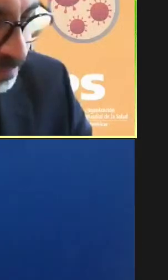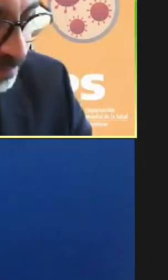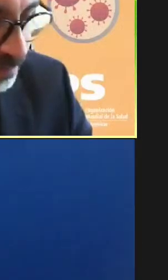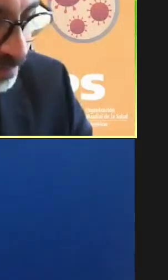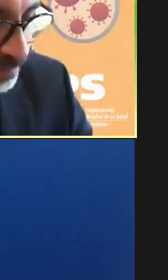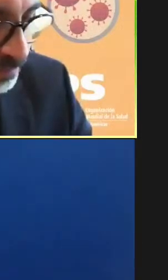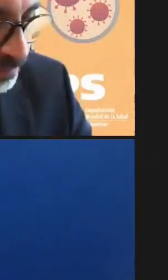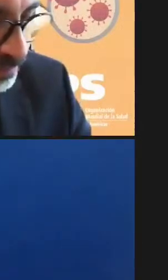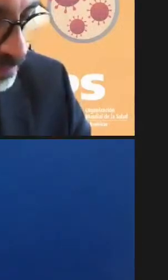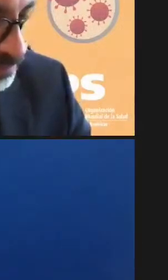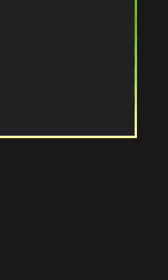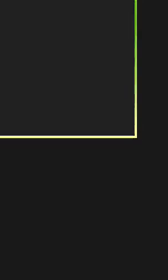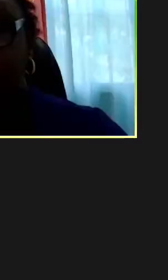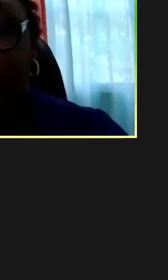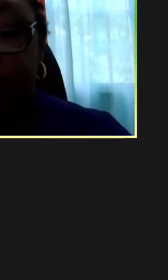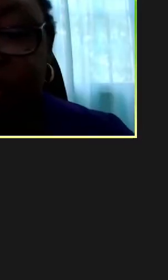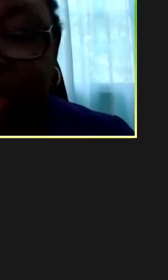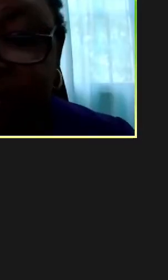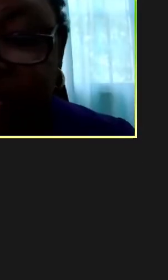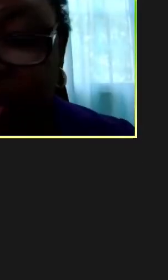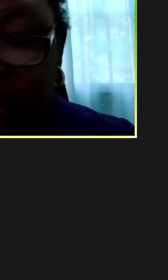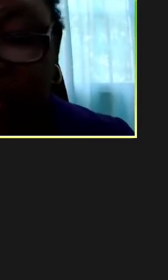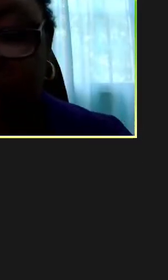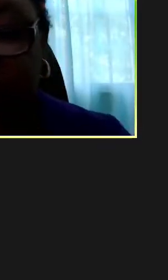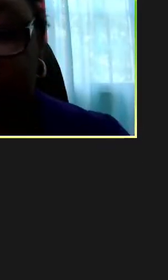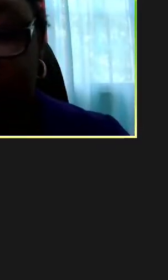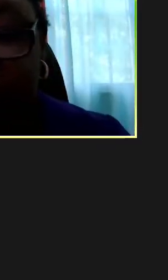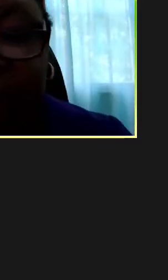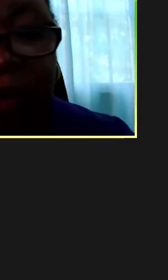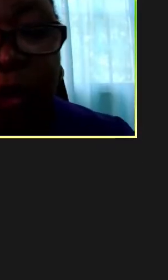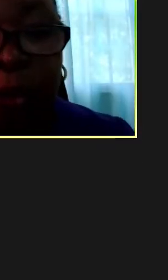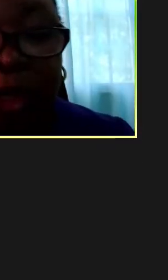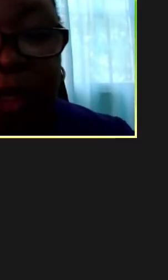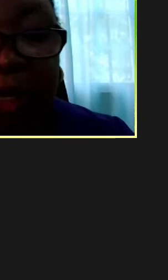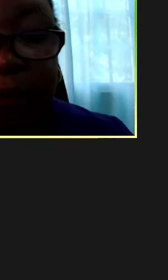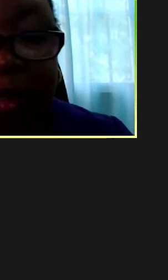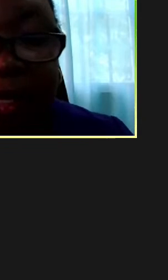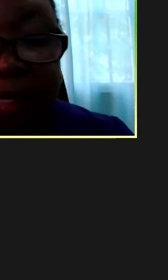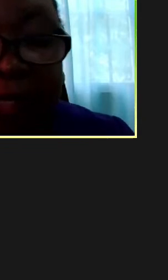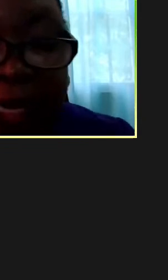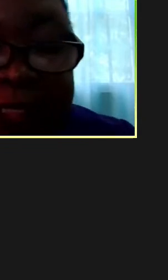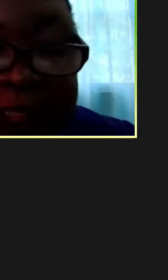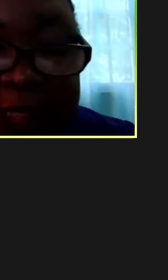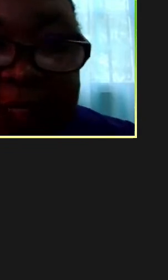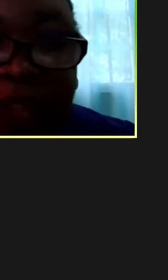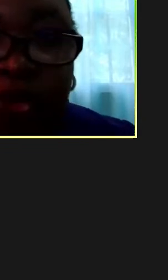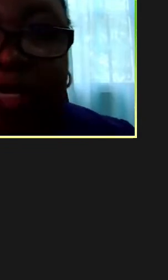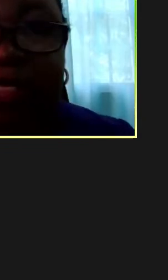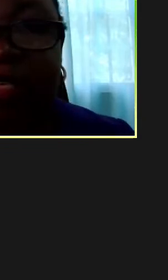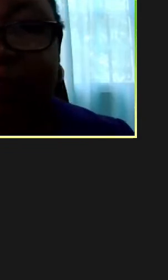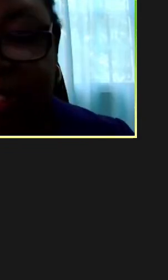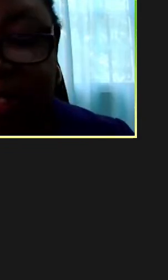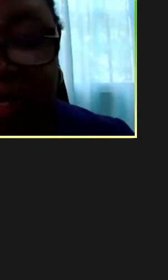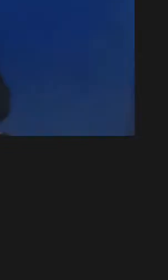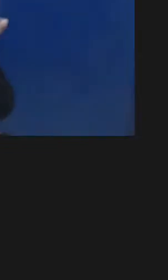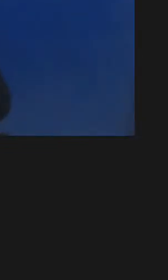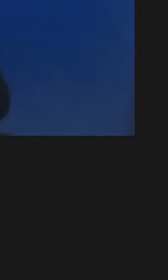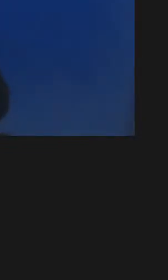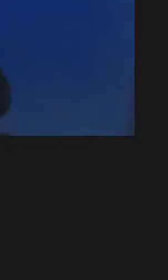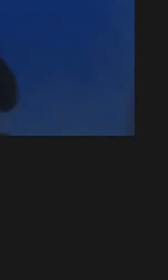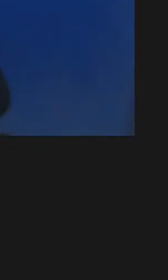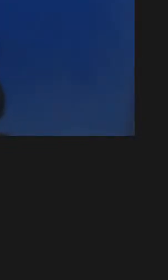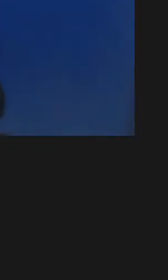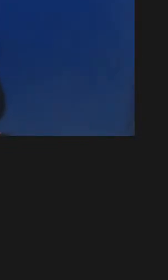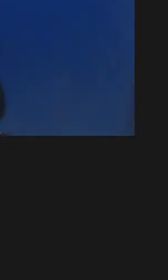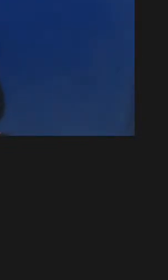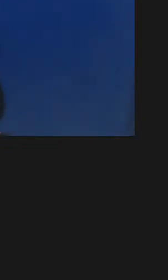Yes, we have implemented the MHGAP training in Guyana. We implemented that since in 2017,